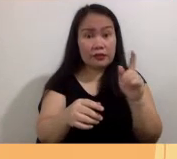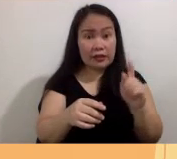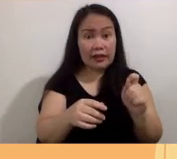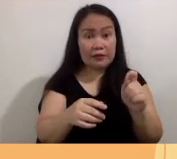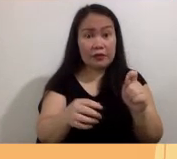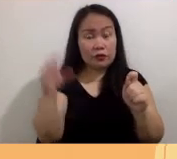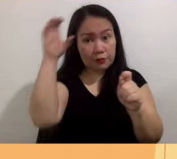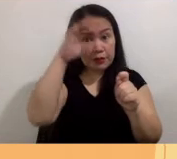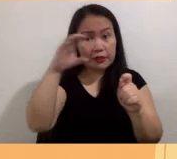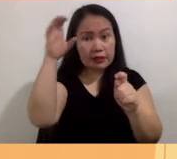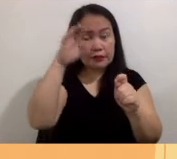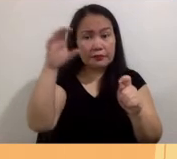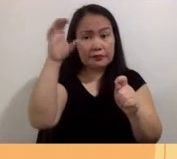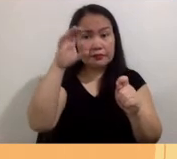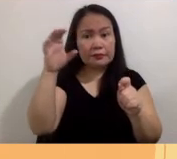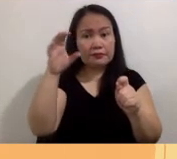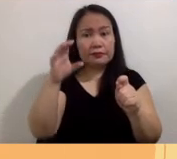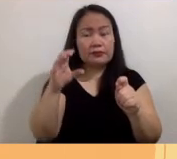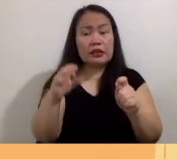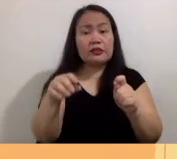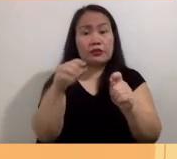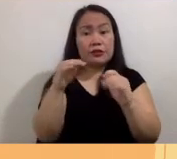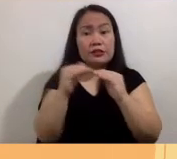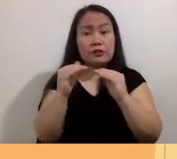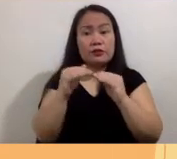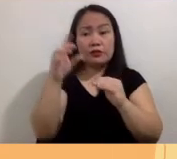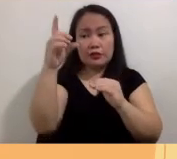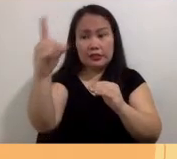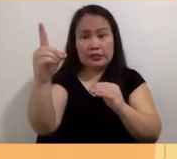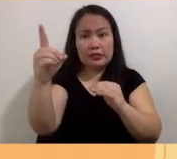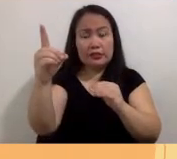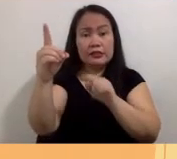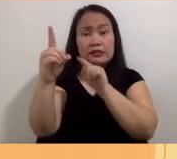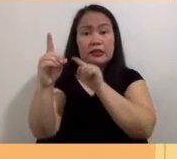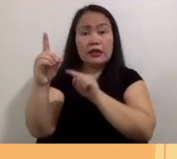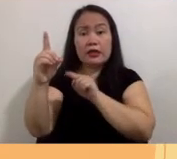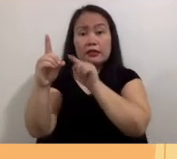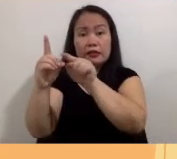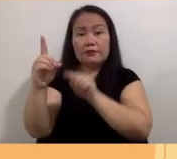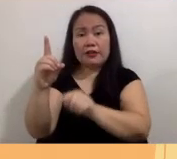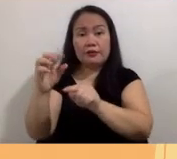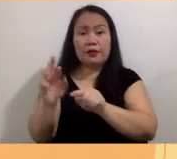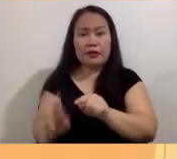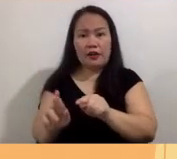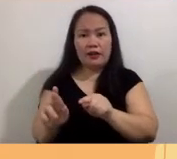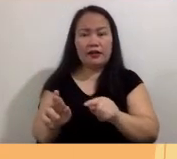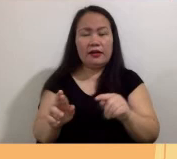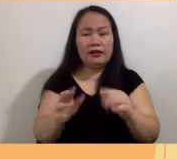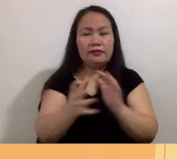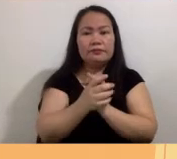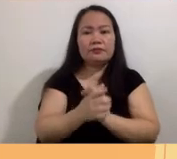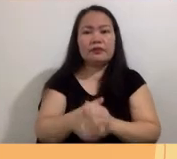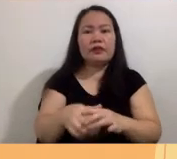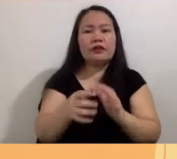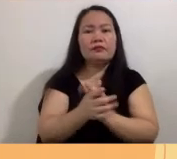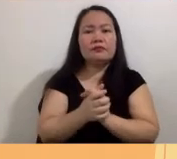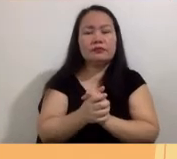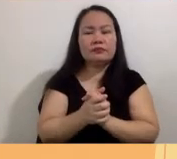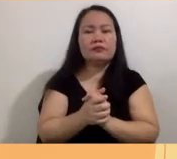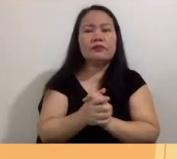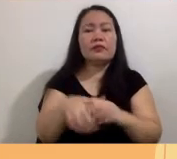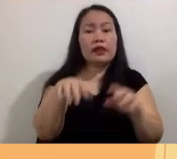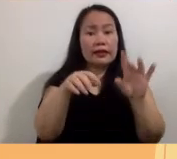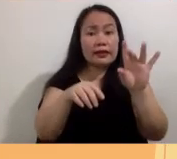time tayo, ito siya. So, distance divided by the rate. So, 80